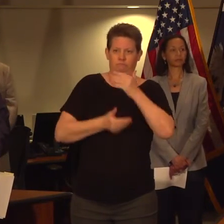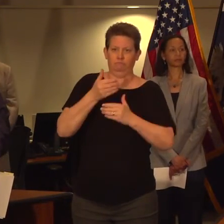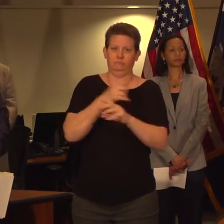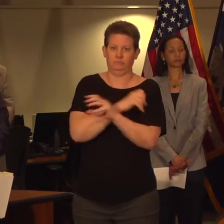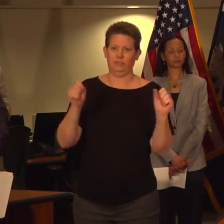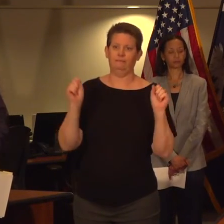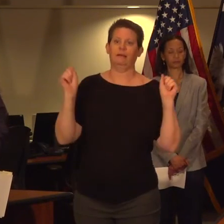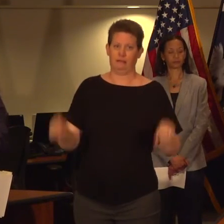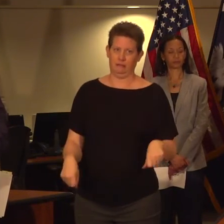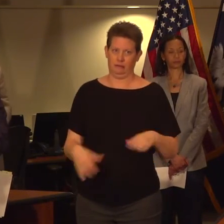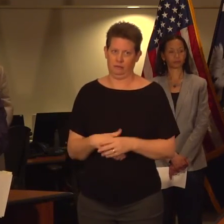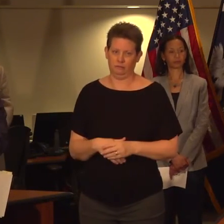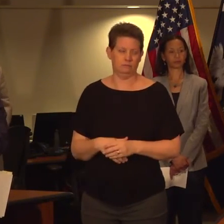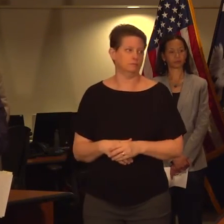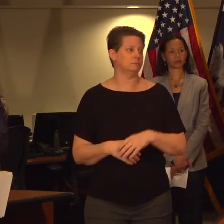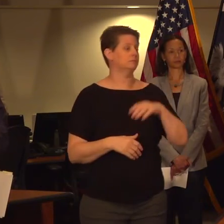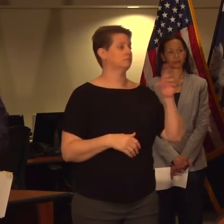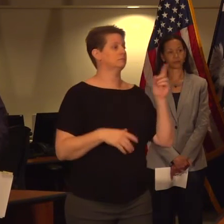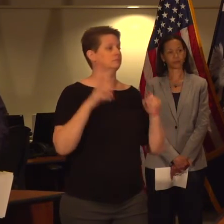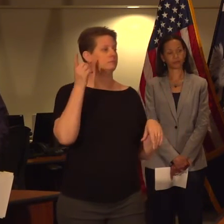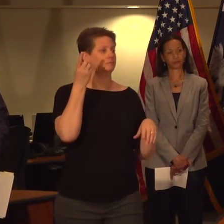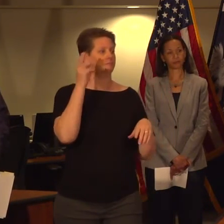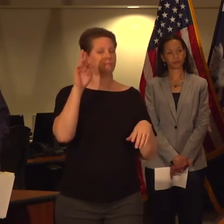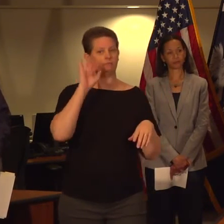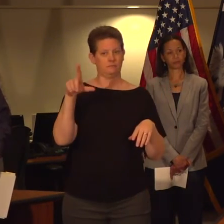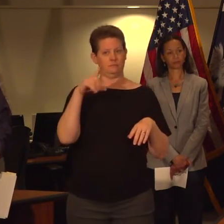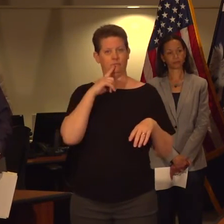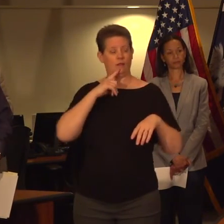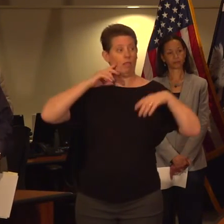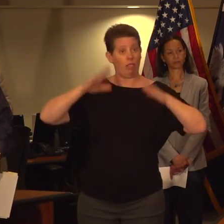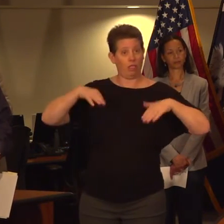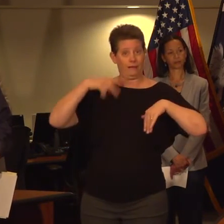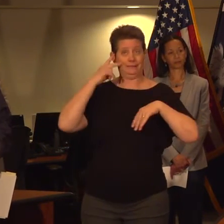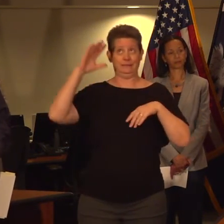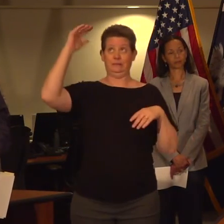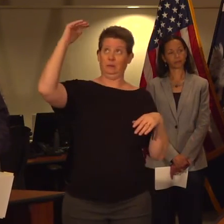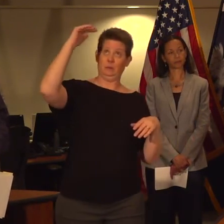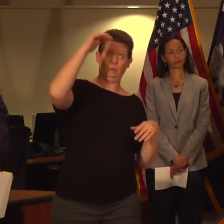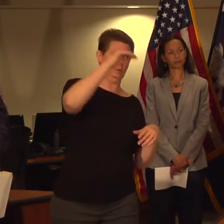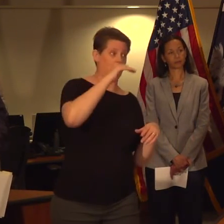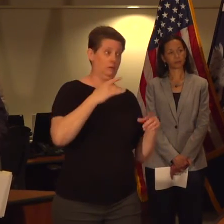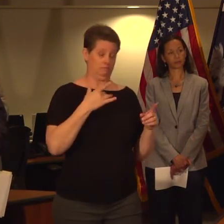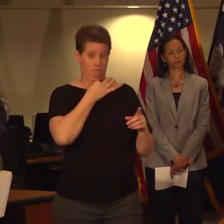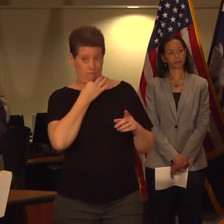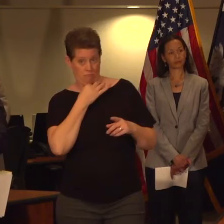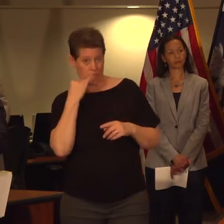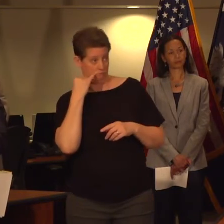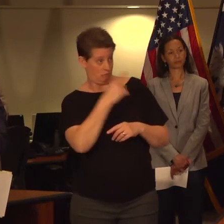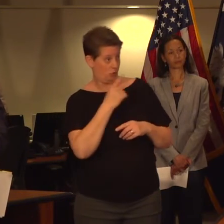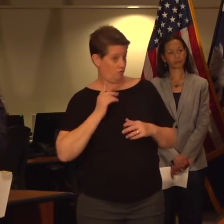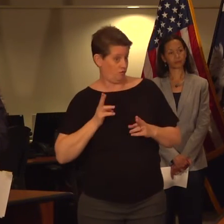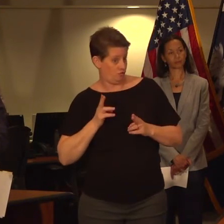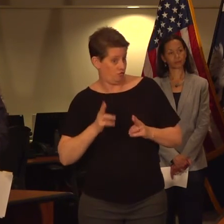Bell said that they have yet to see a consistent decline. Do you feel by any stretch that this decision is being rushed because of the concern about